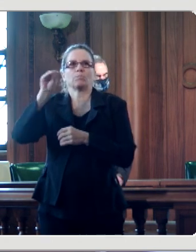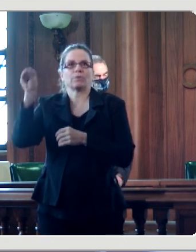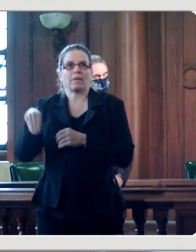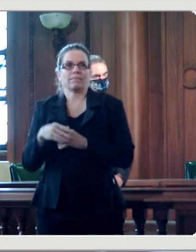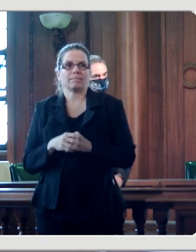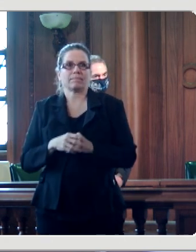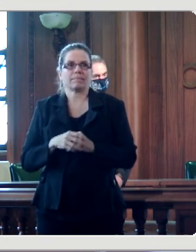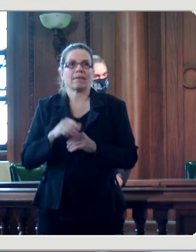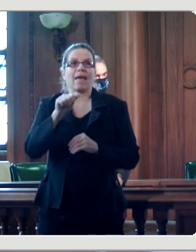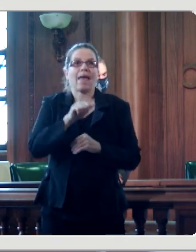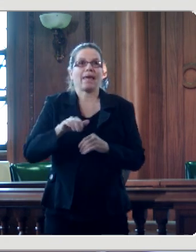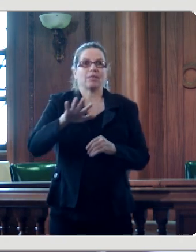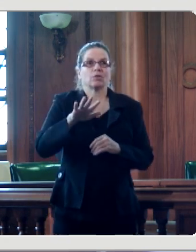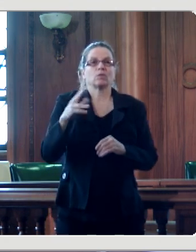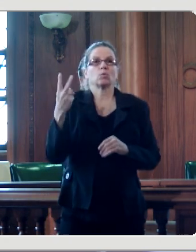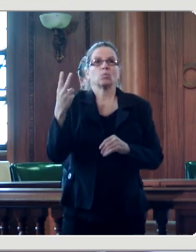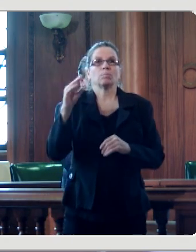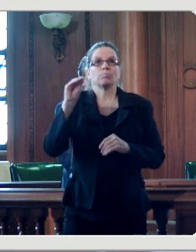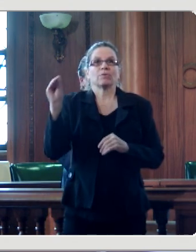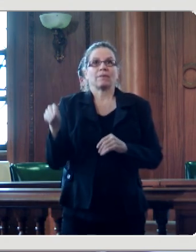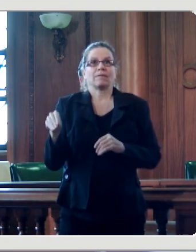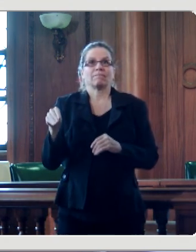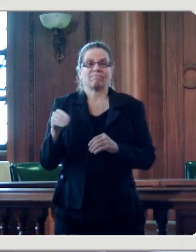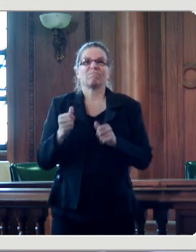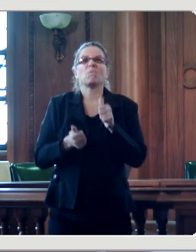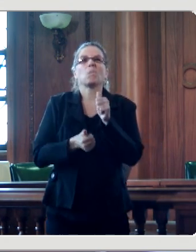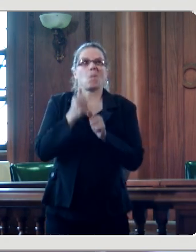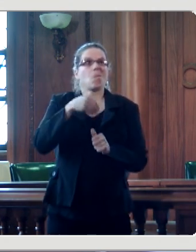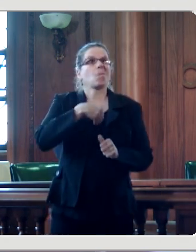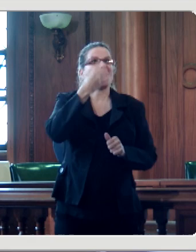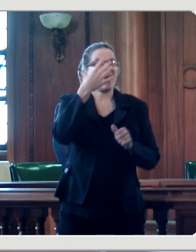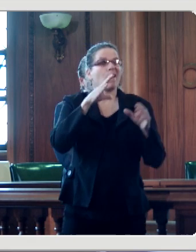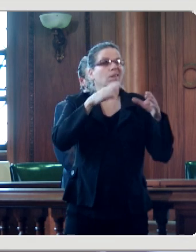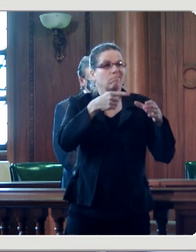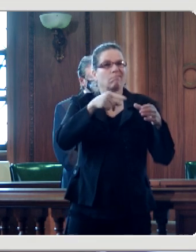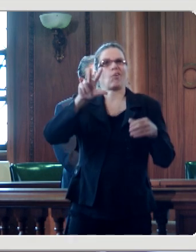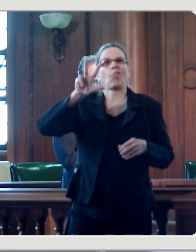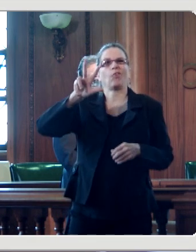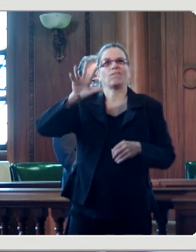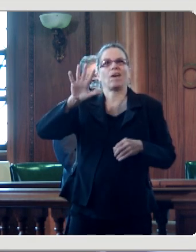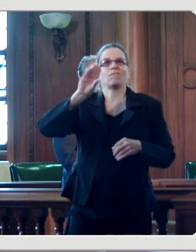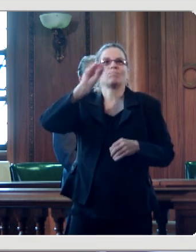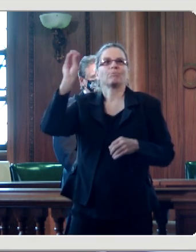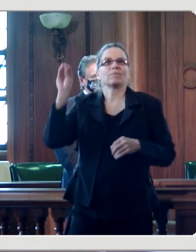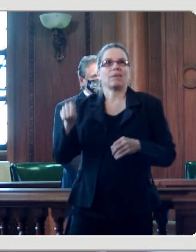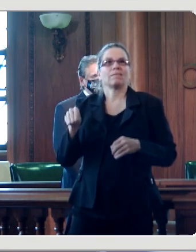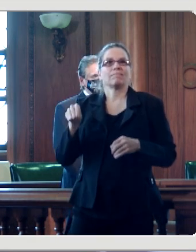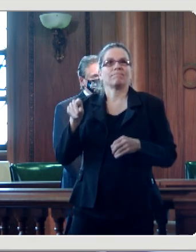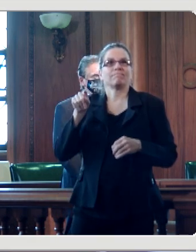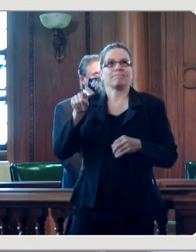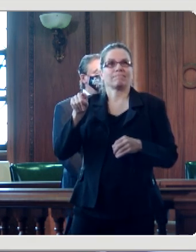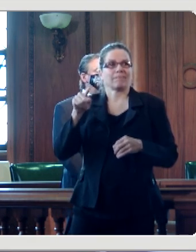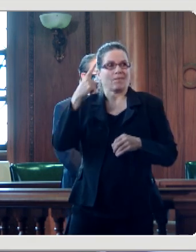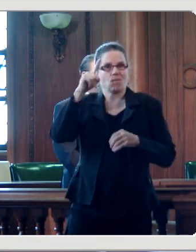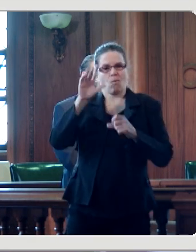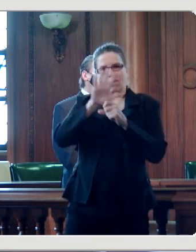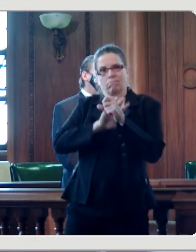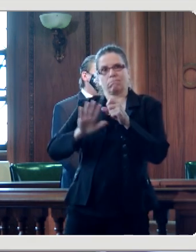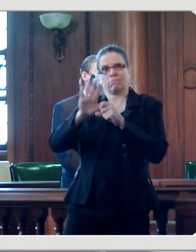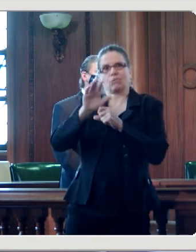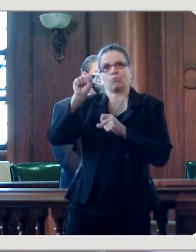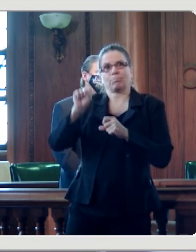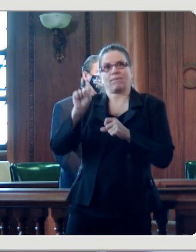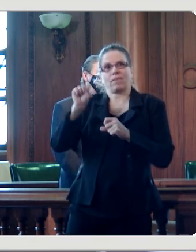is the race breakdown for the city of Springfield. We continue to report this data, and